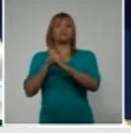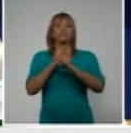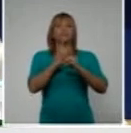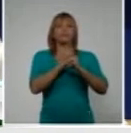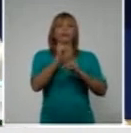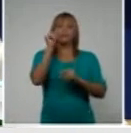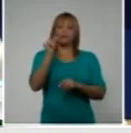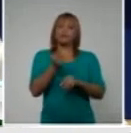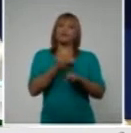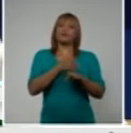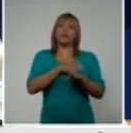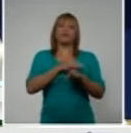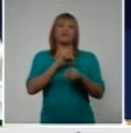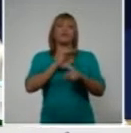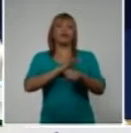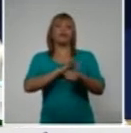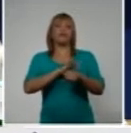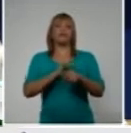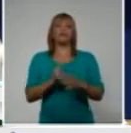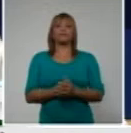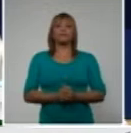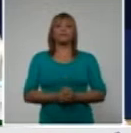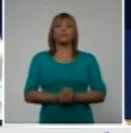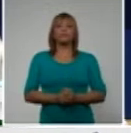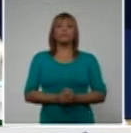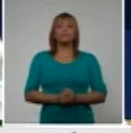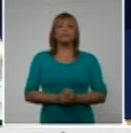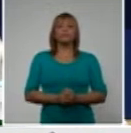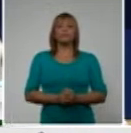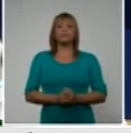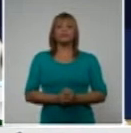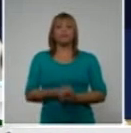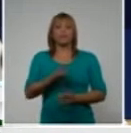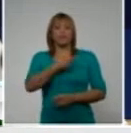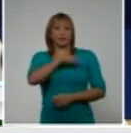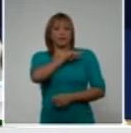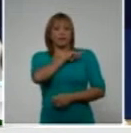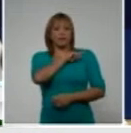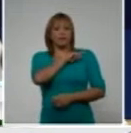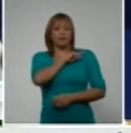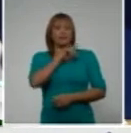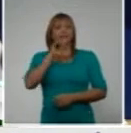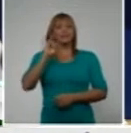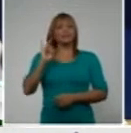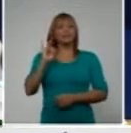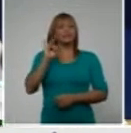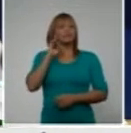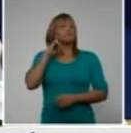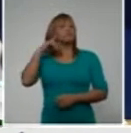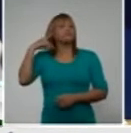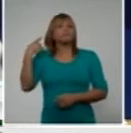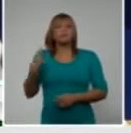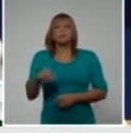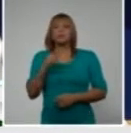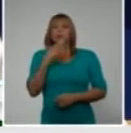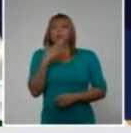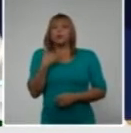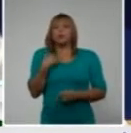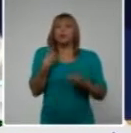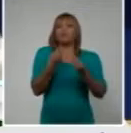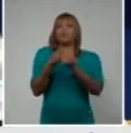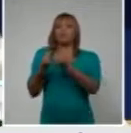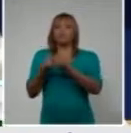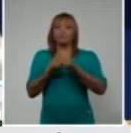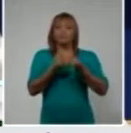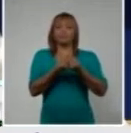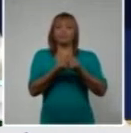57.8% of all confirmed cases in Cuba, did not present any symptoms while being tested. When revised in the last 15 days,